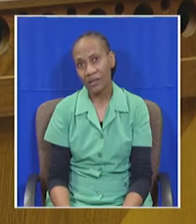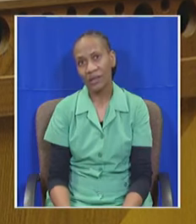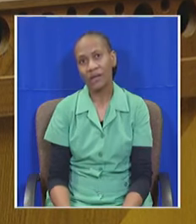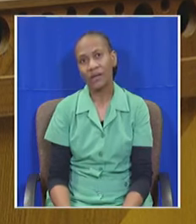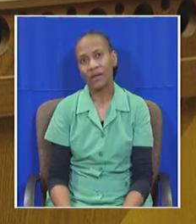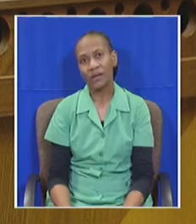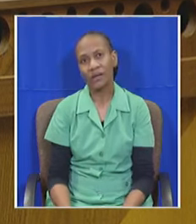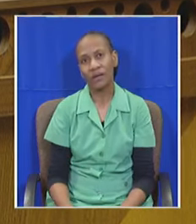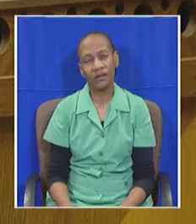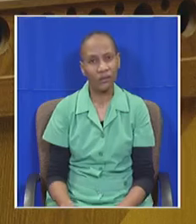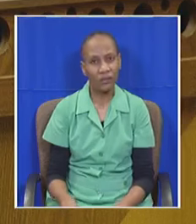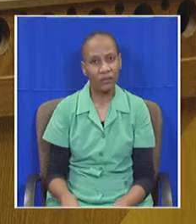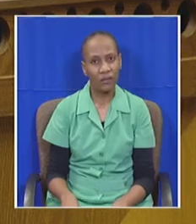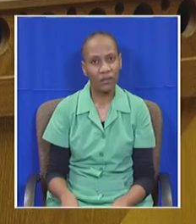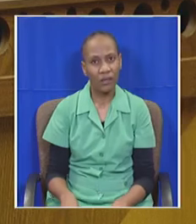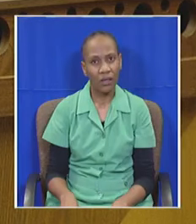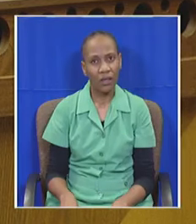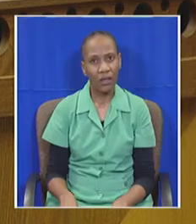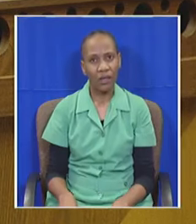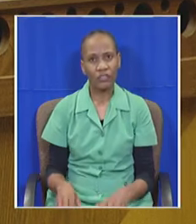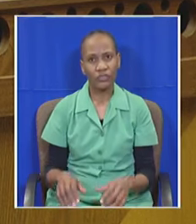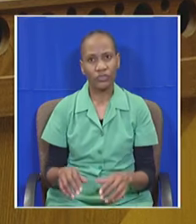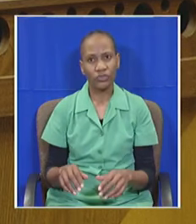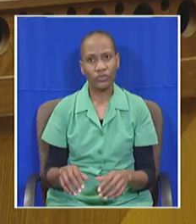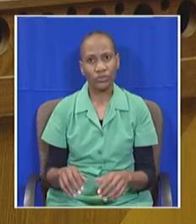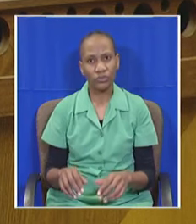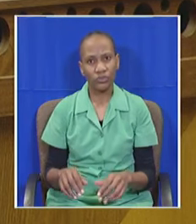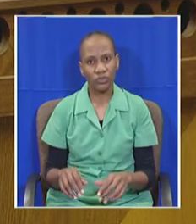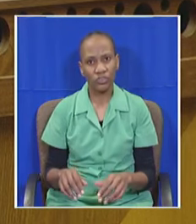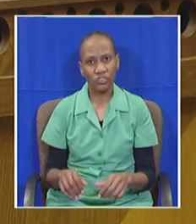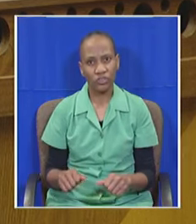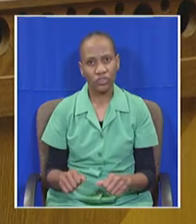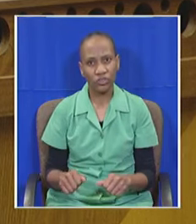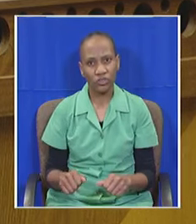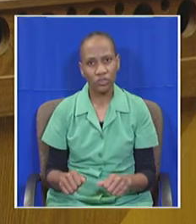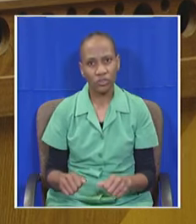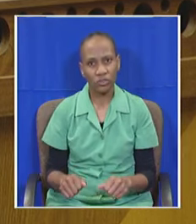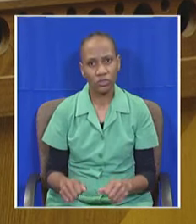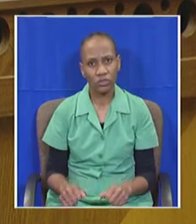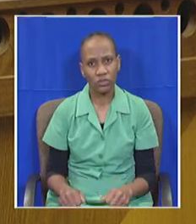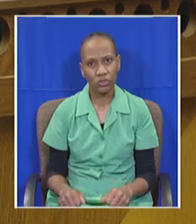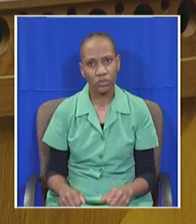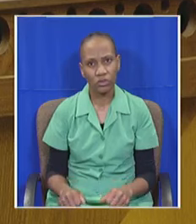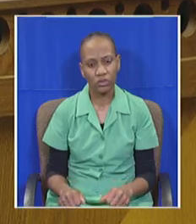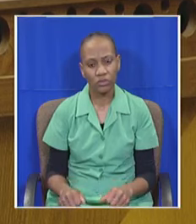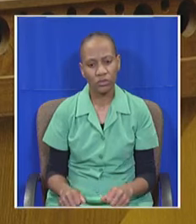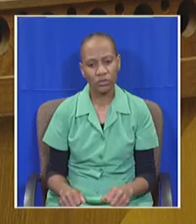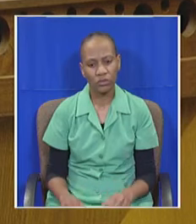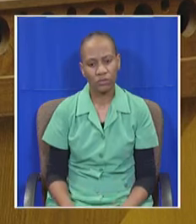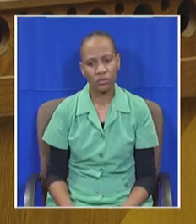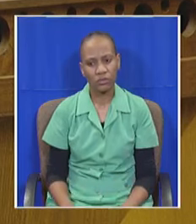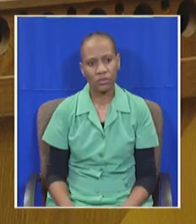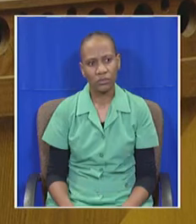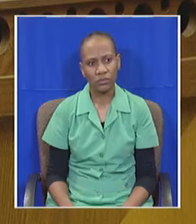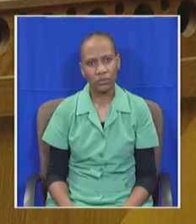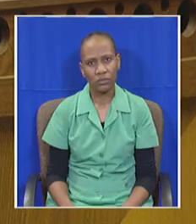also unsuccessful. Changes in the rotation of the Earth's core can be detected by the changes in the Earth's